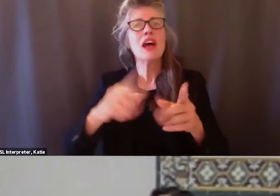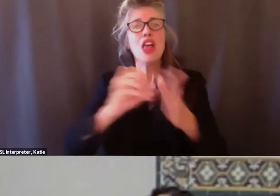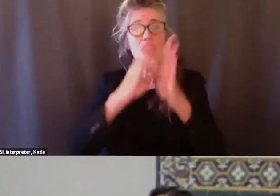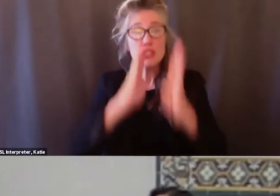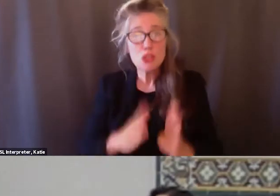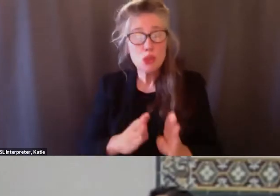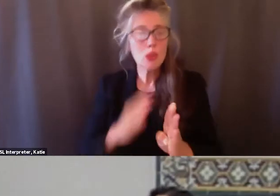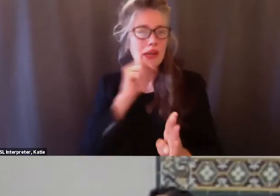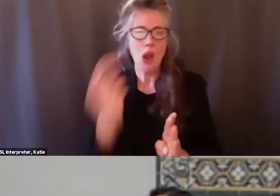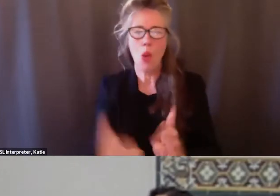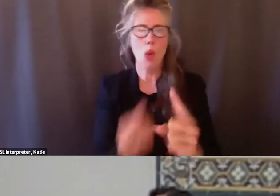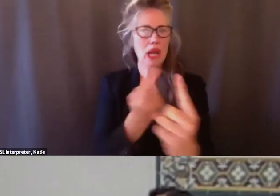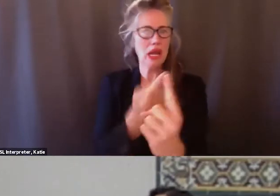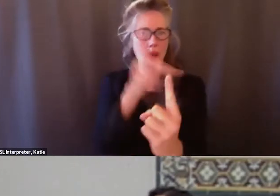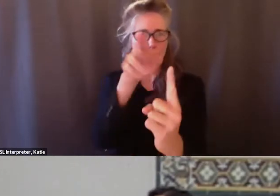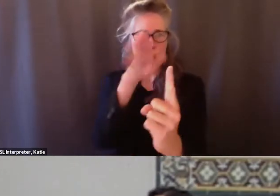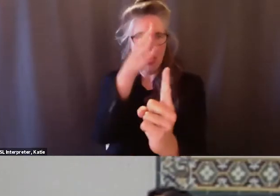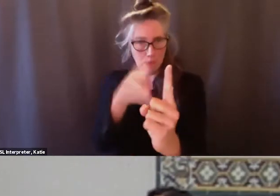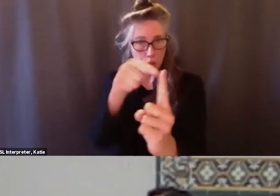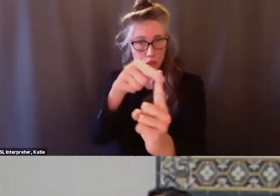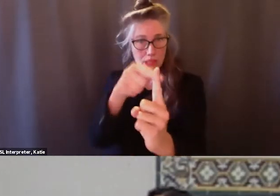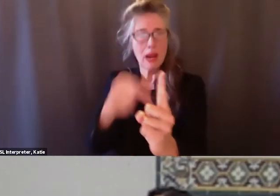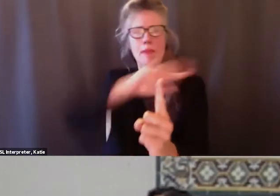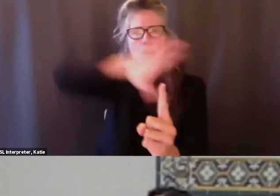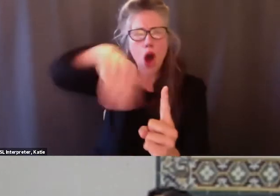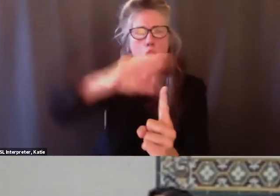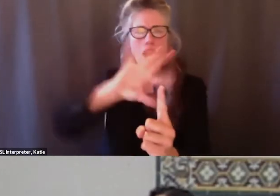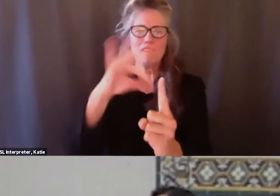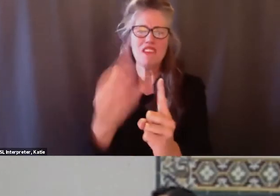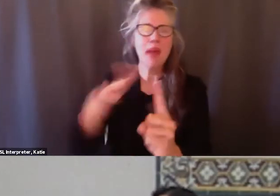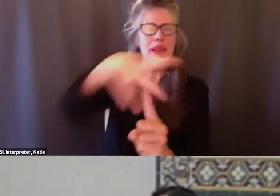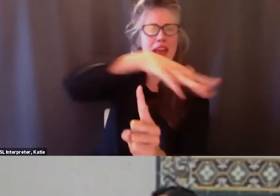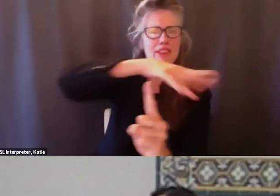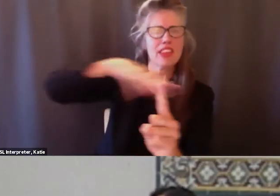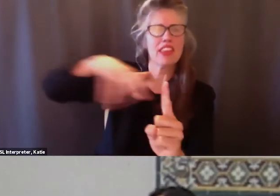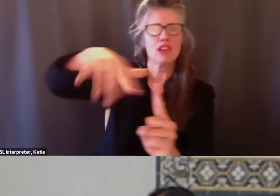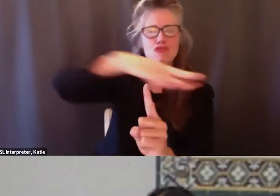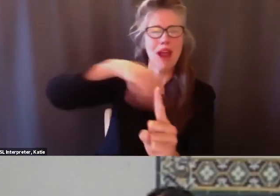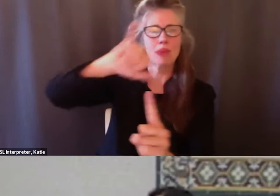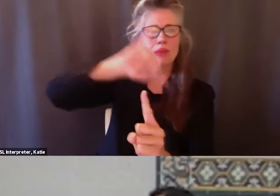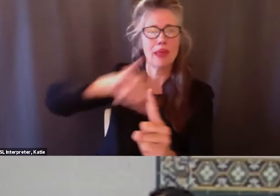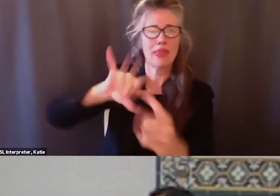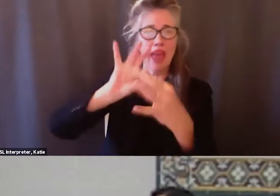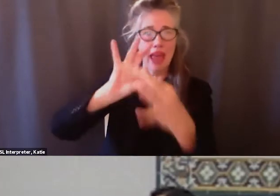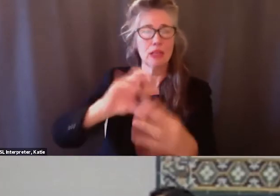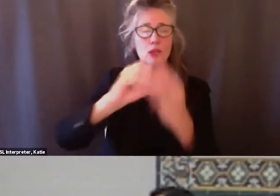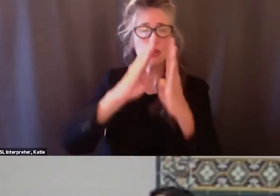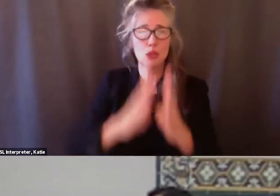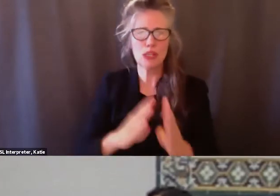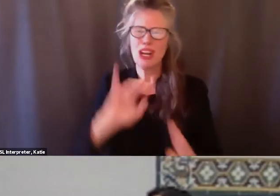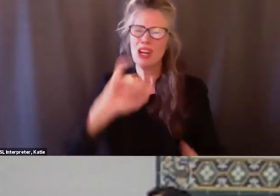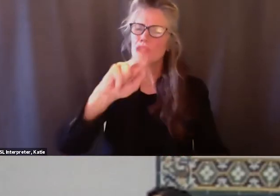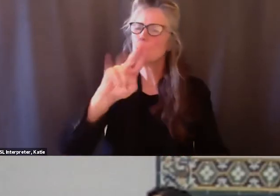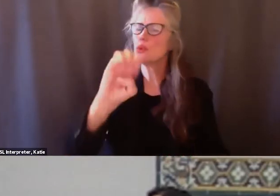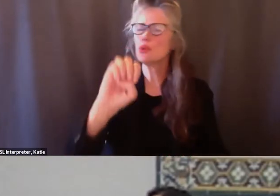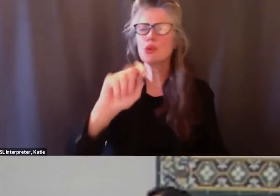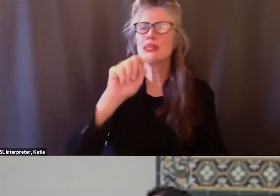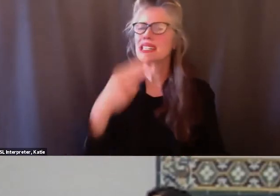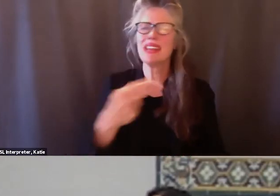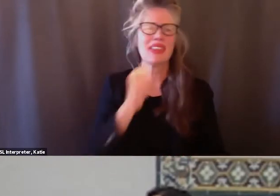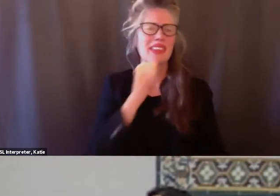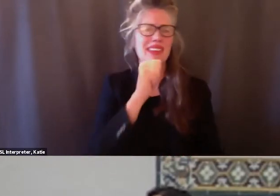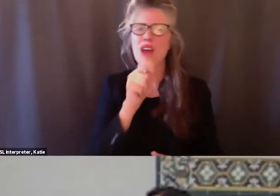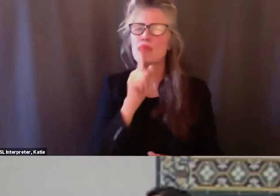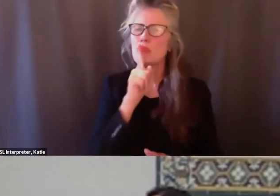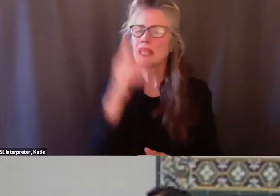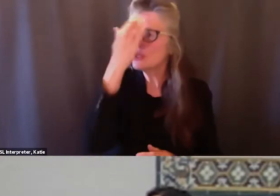it to home. And so, Juneteenth is not necessarily something that is wide known here, particularly in California, but it